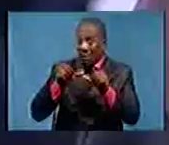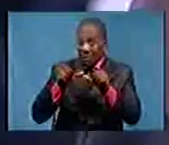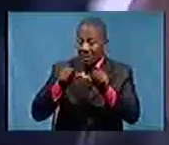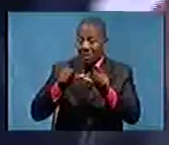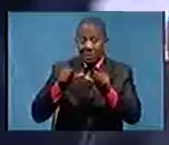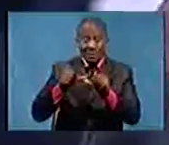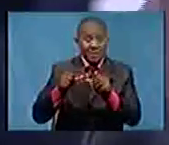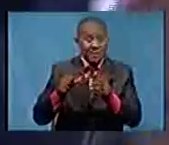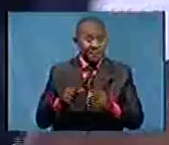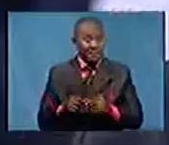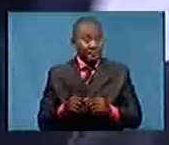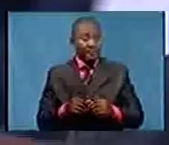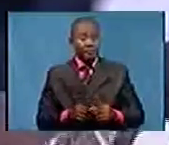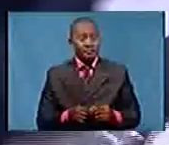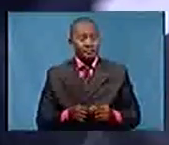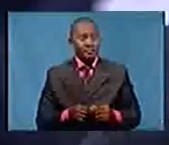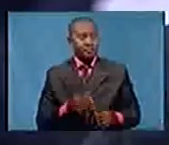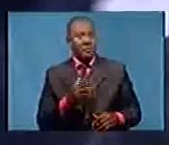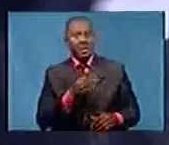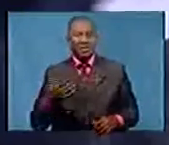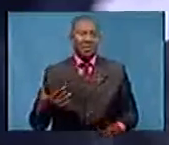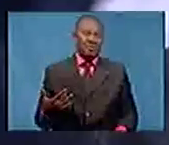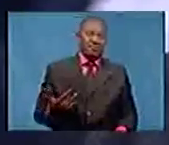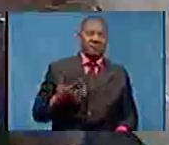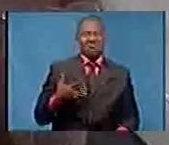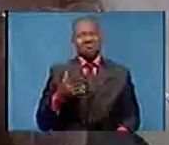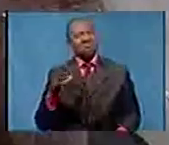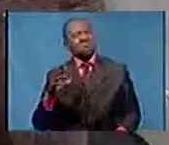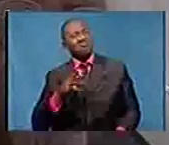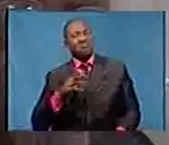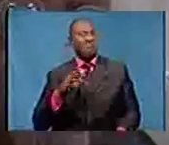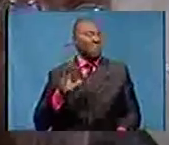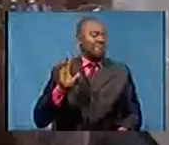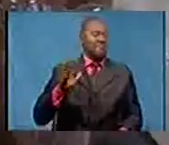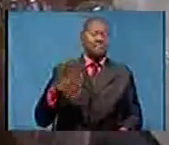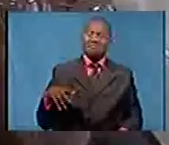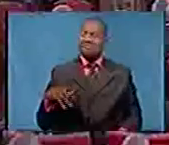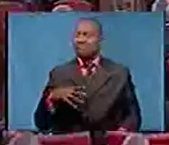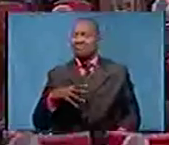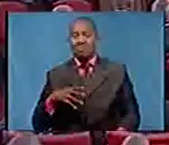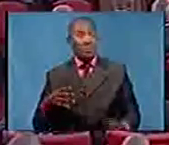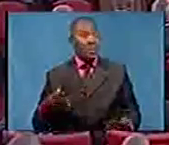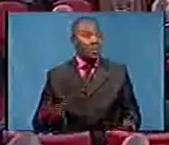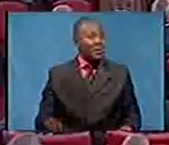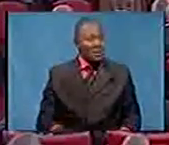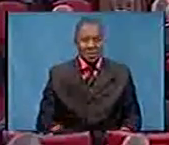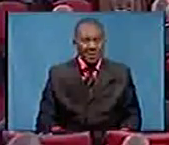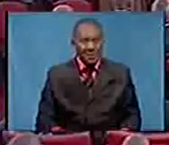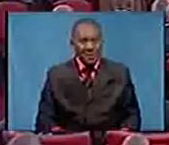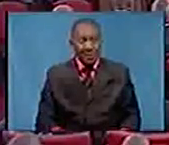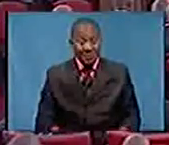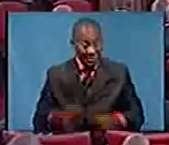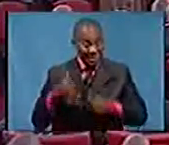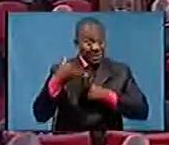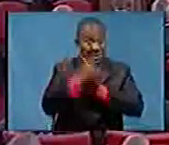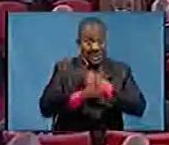and we just feel that, oh, it's okay. The state should become anemic